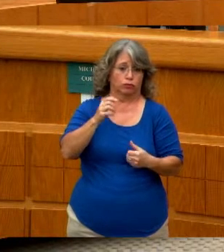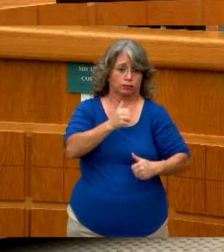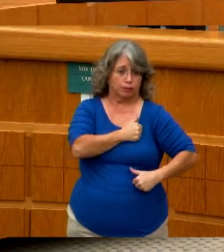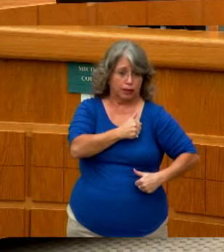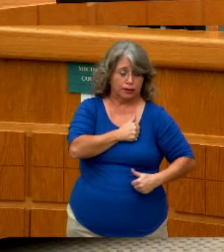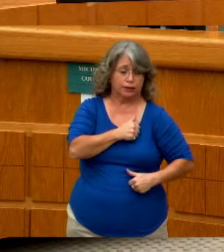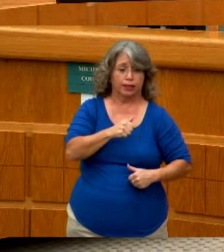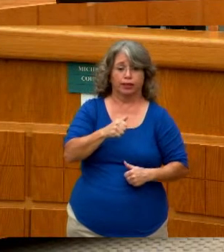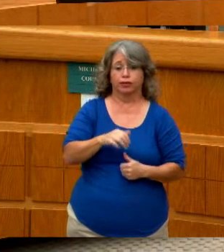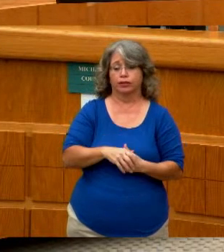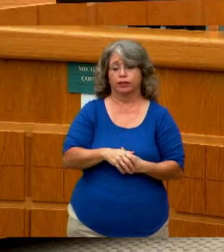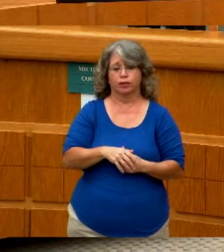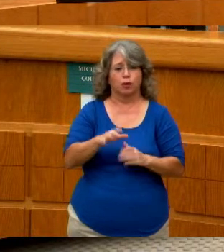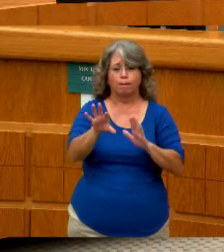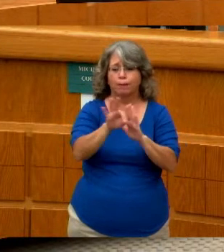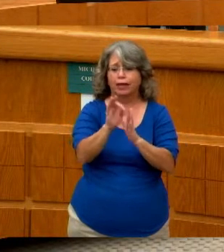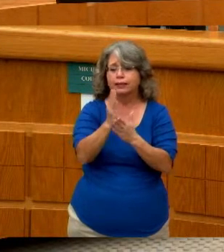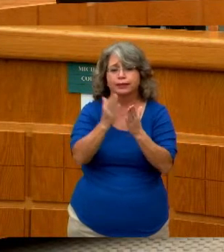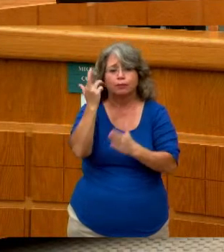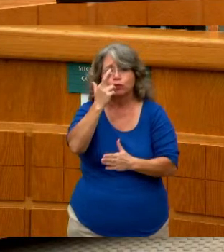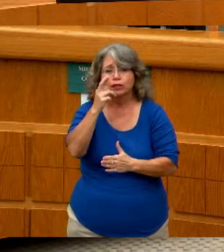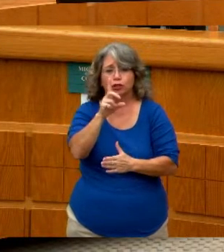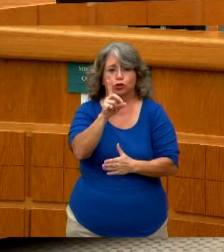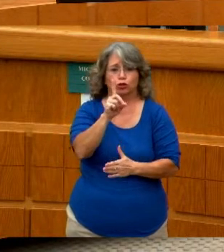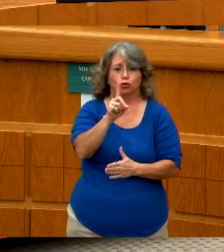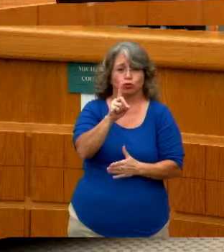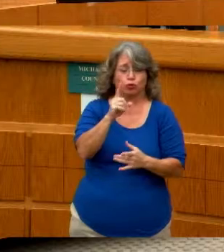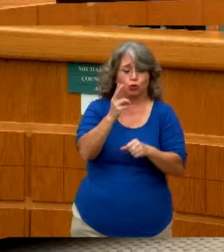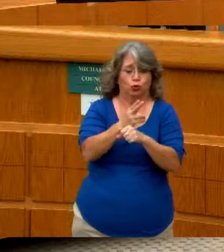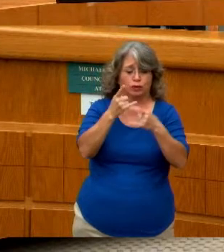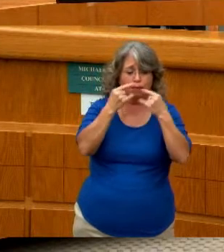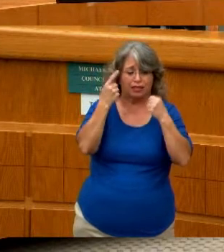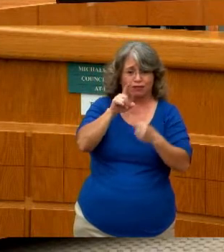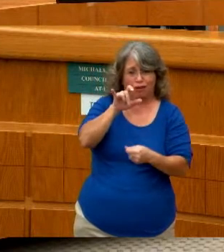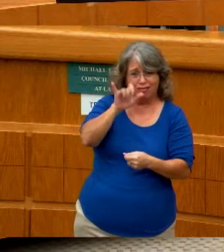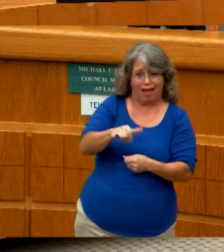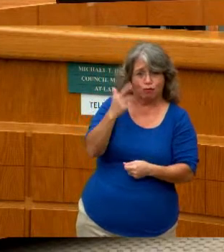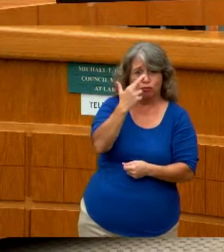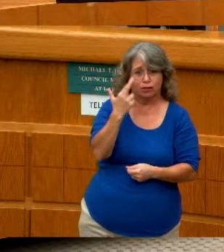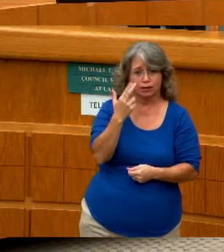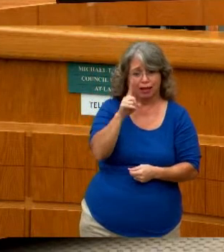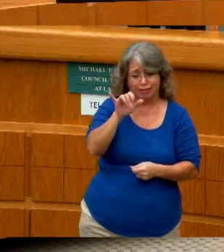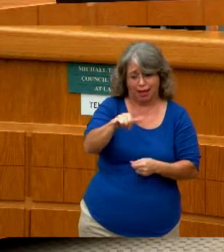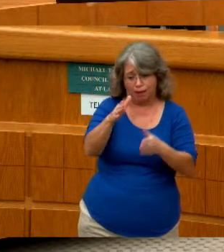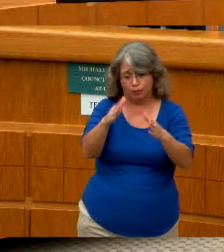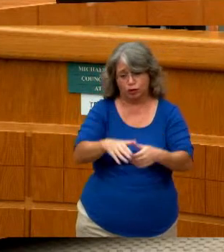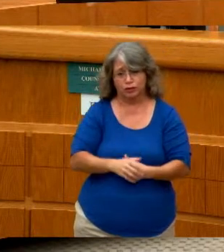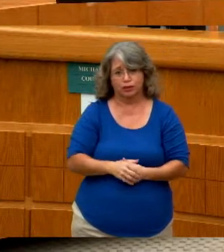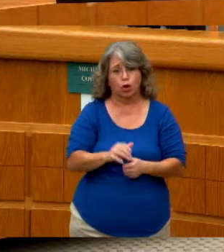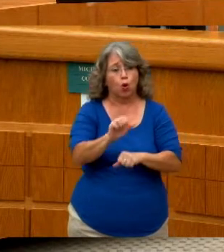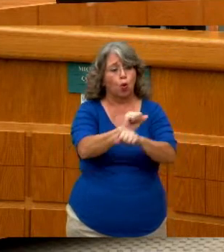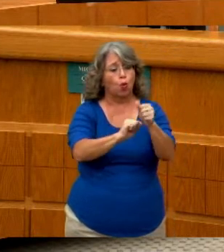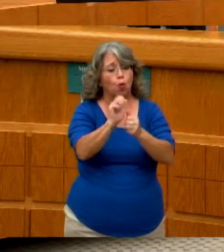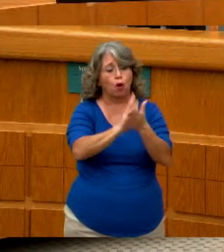pride in Texas for veterans, service members. Pick something. Do it for that reason.